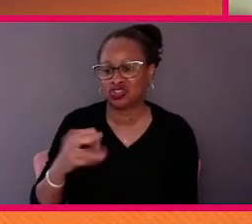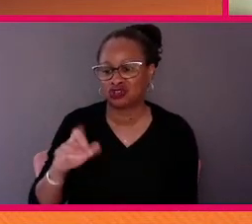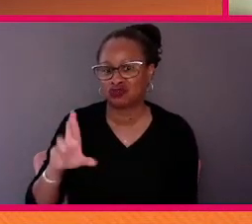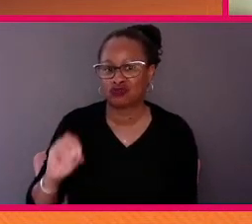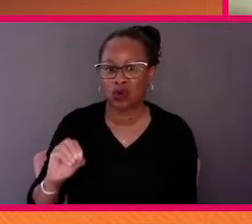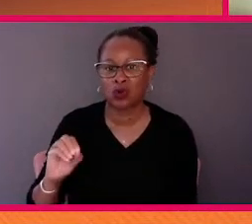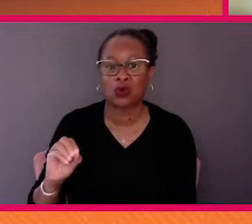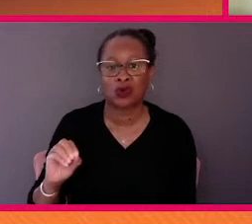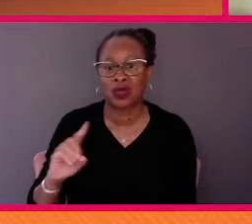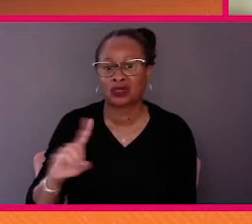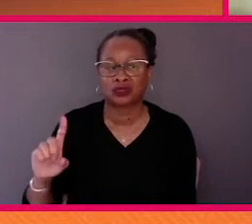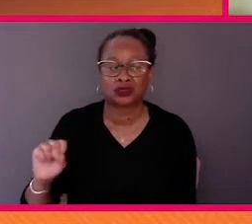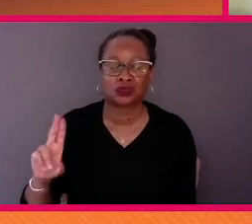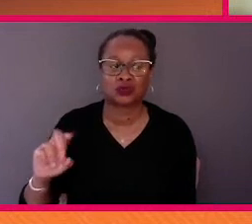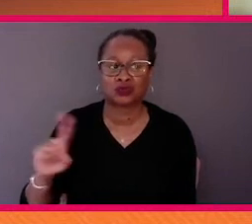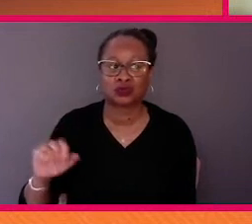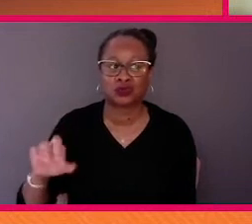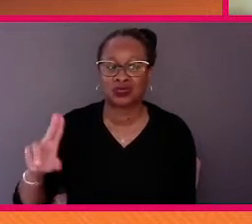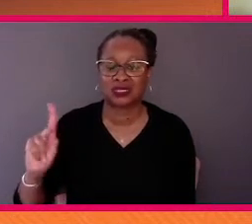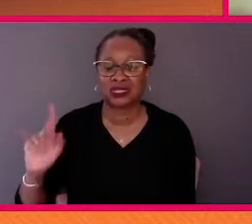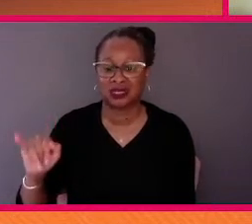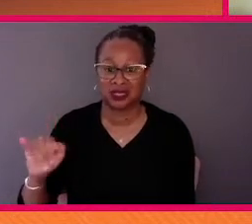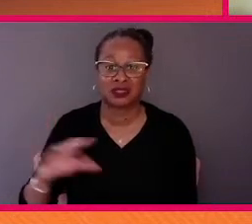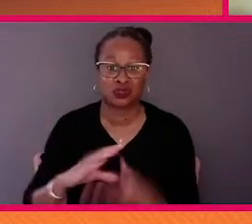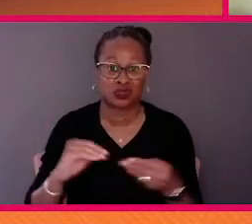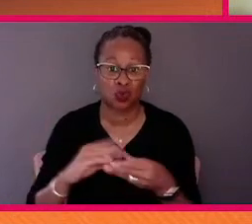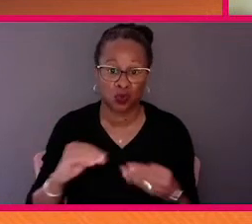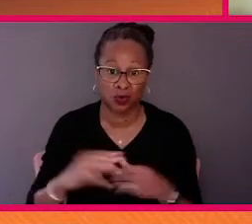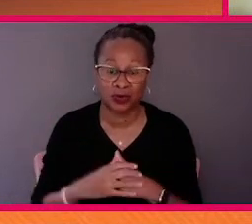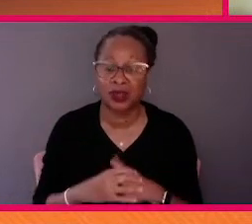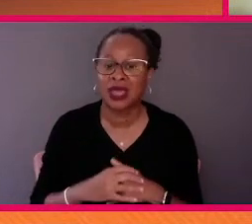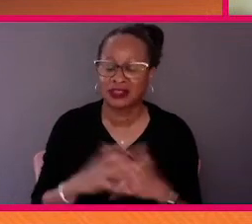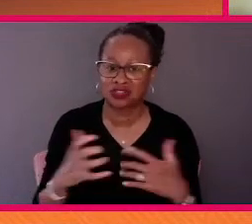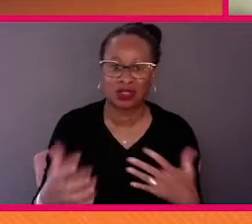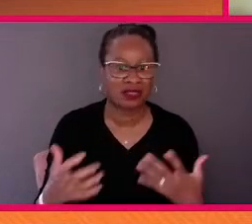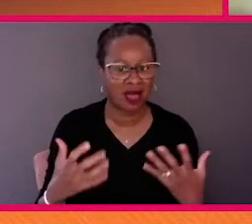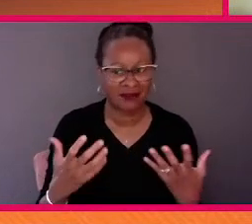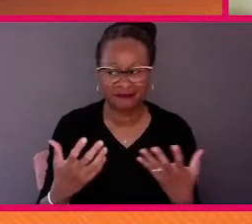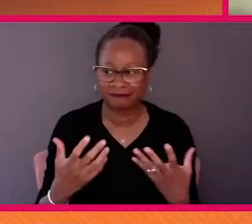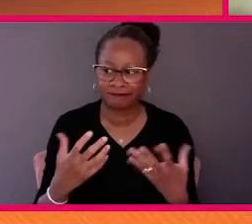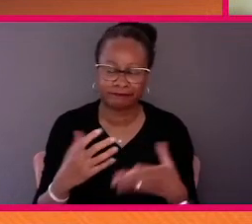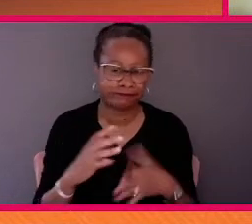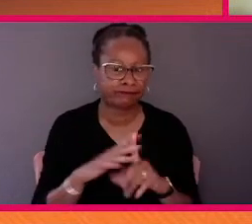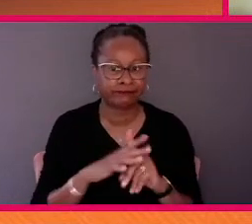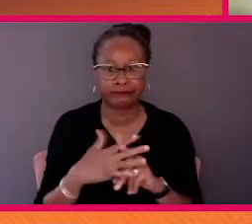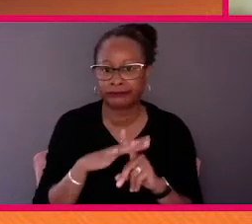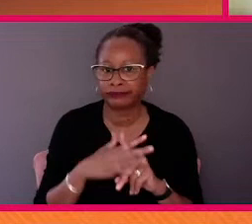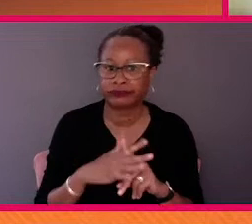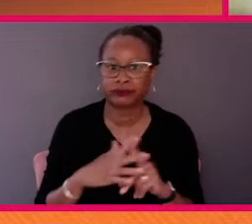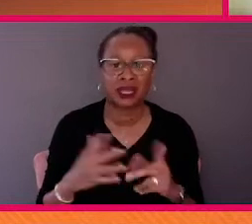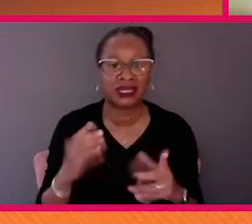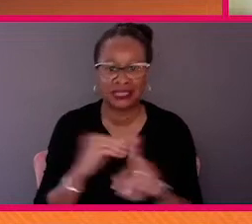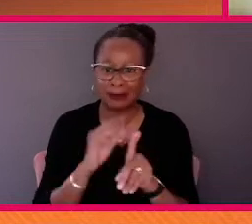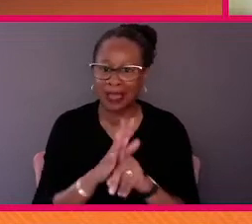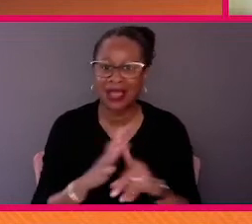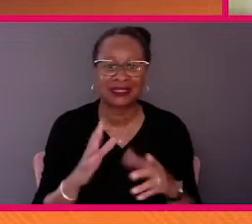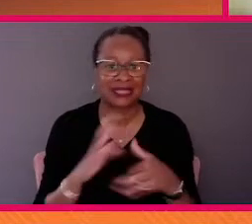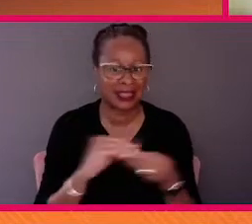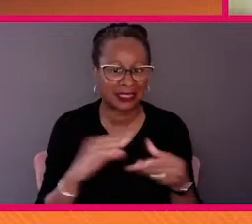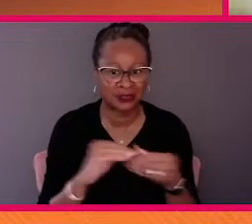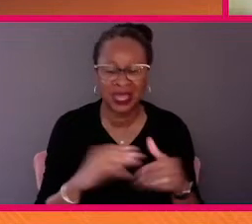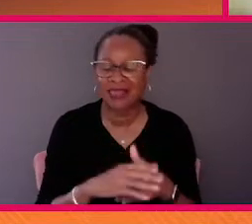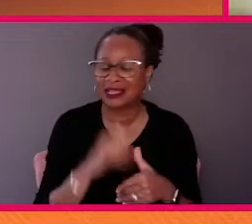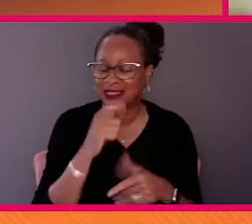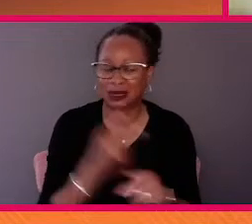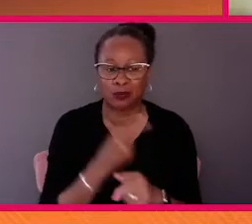think there's a lot of meat on the bone there, just in terms of his impact and legacy across the Asian diaspora that hasn't been properly contextualized